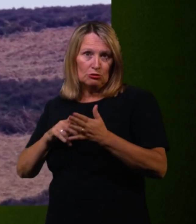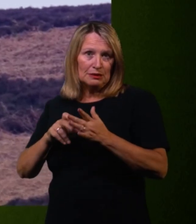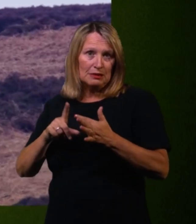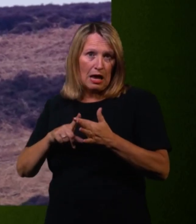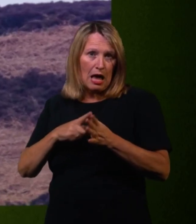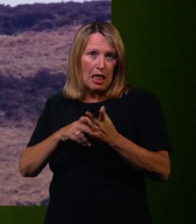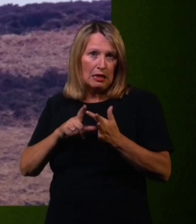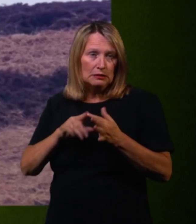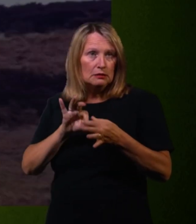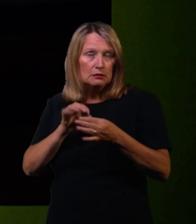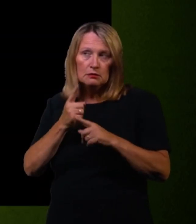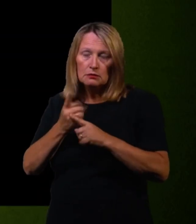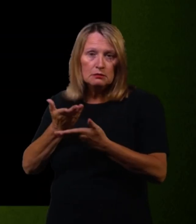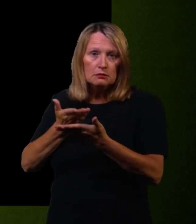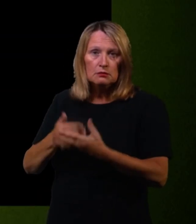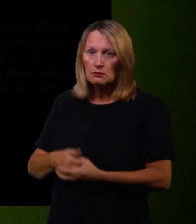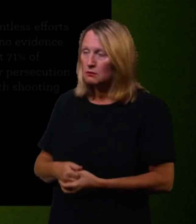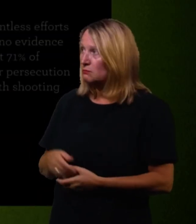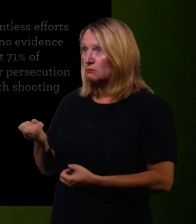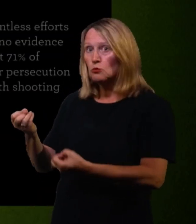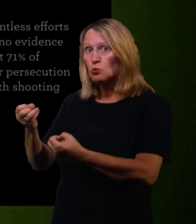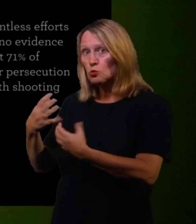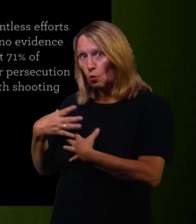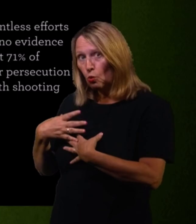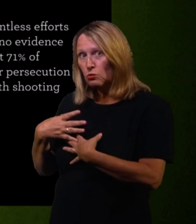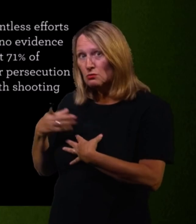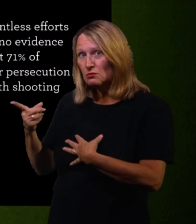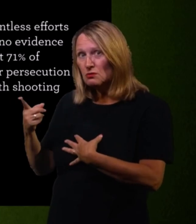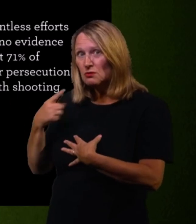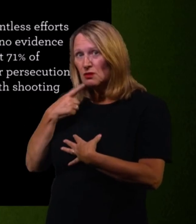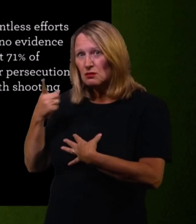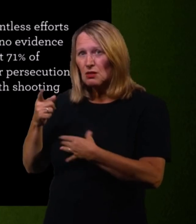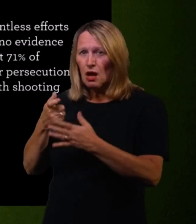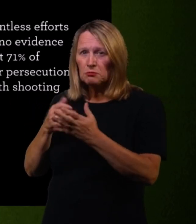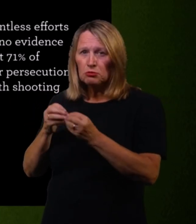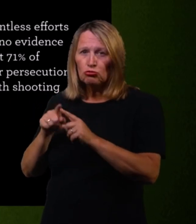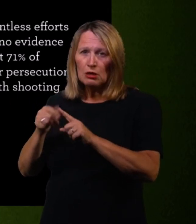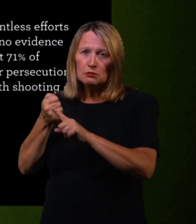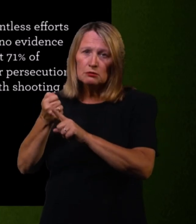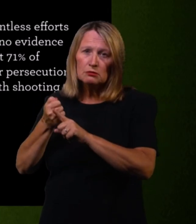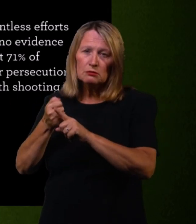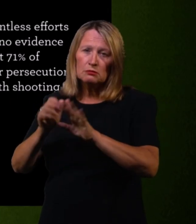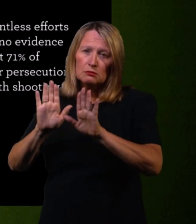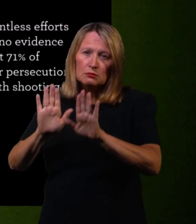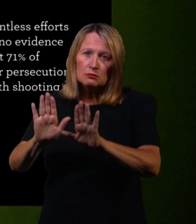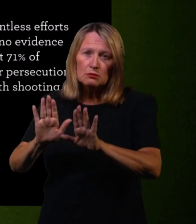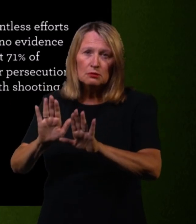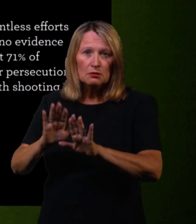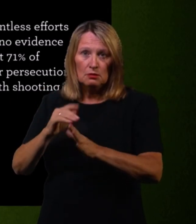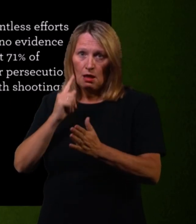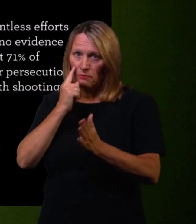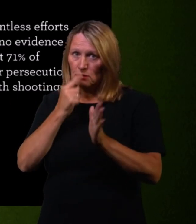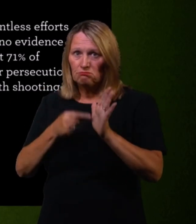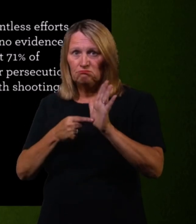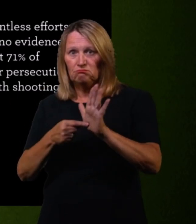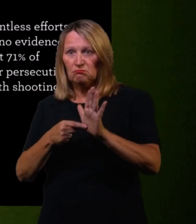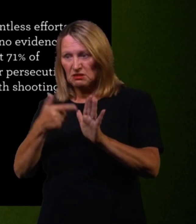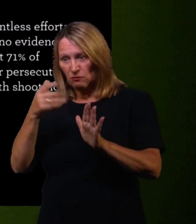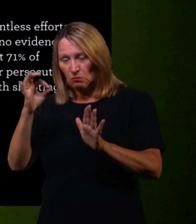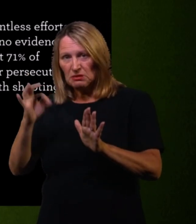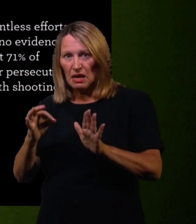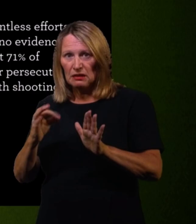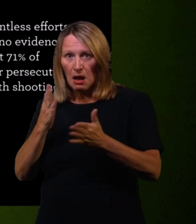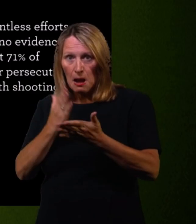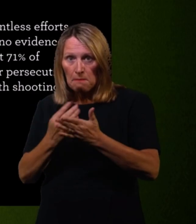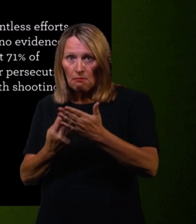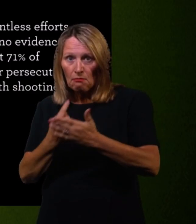They told us, despite the RSPB's relentless efforts to the contrary, there is no evidence to support the claim that